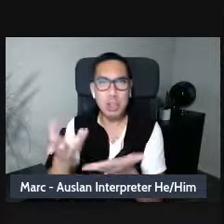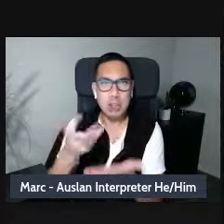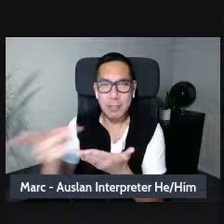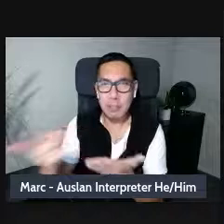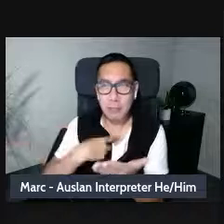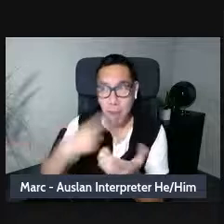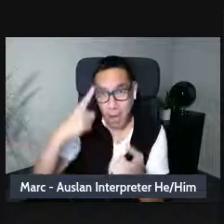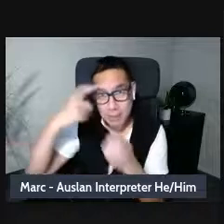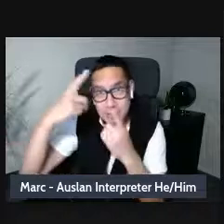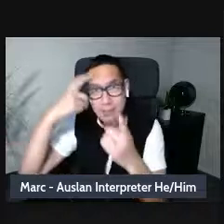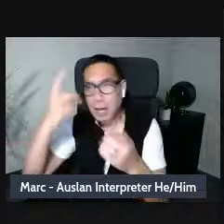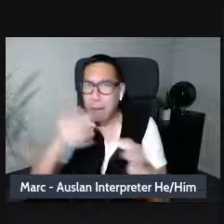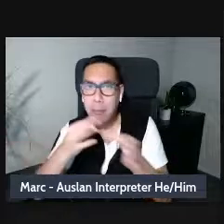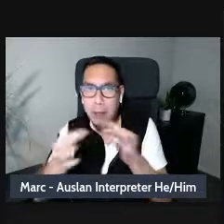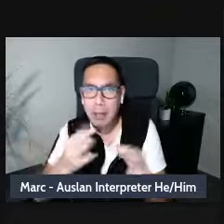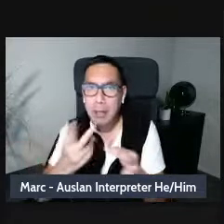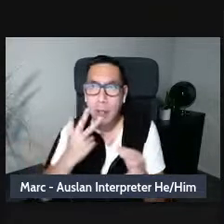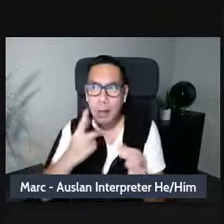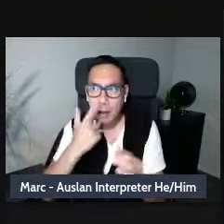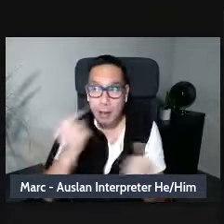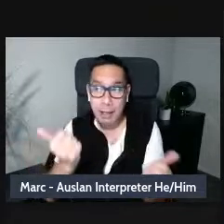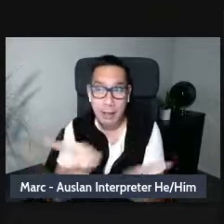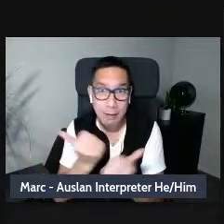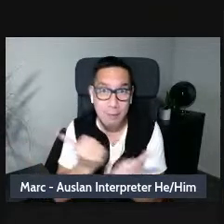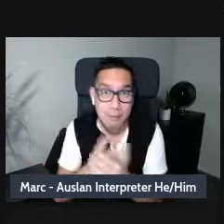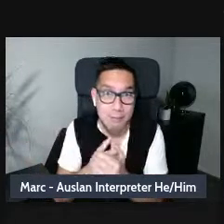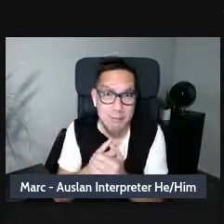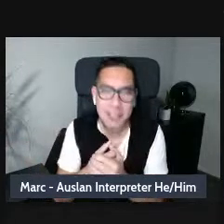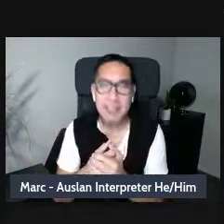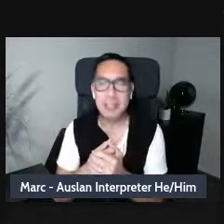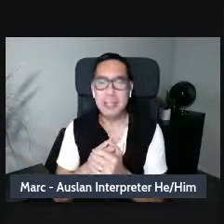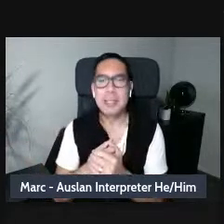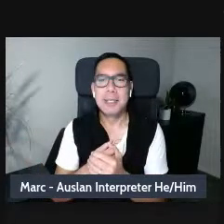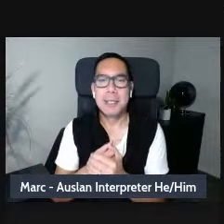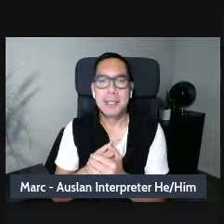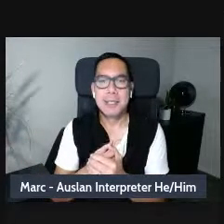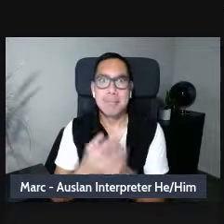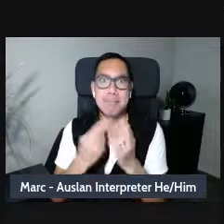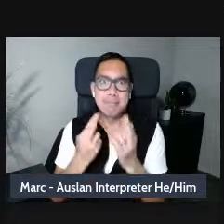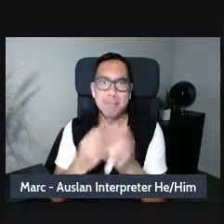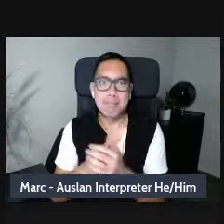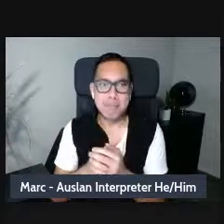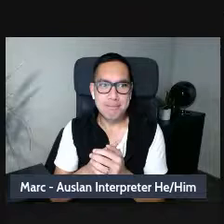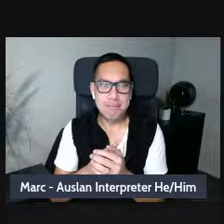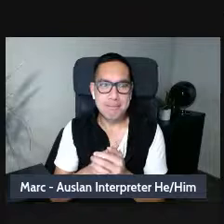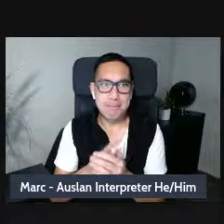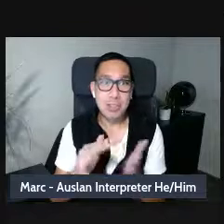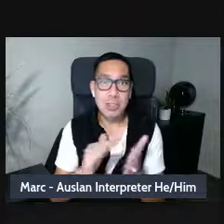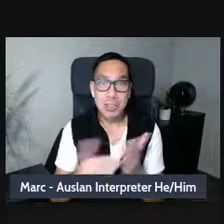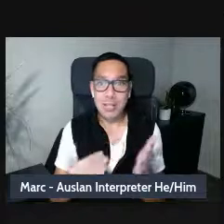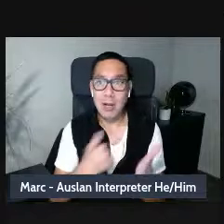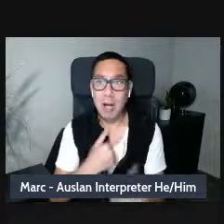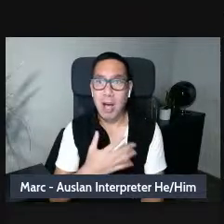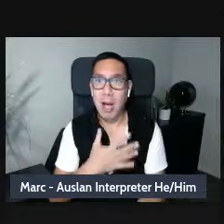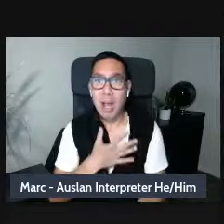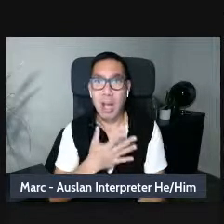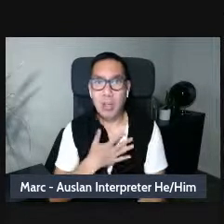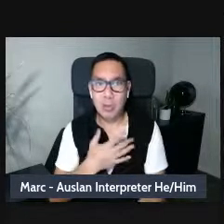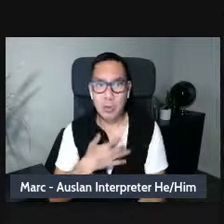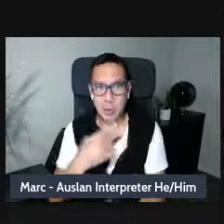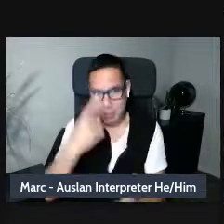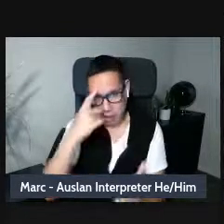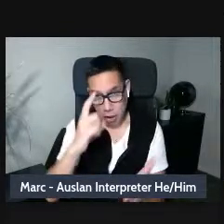if we're lucky enough to get to that stage. So I'd just like to acknowledge